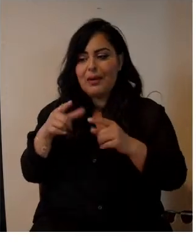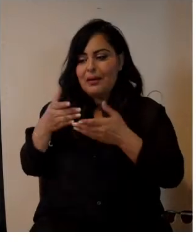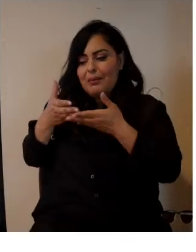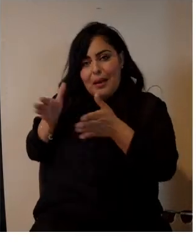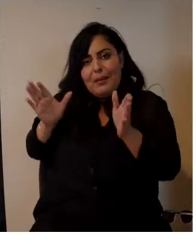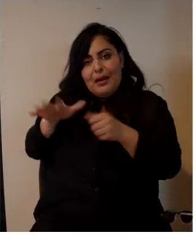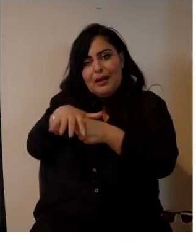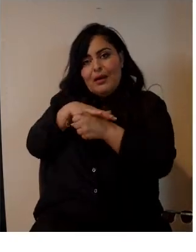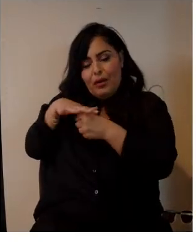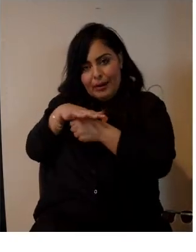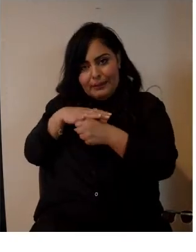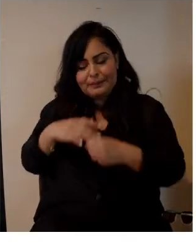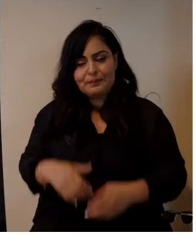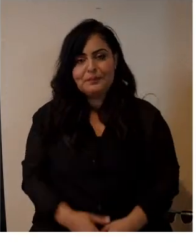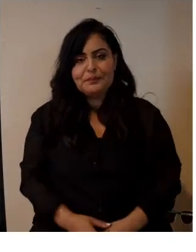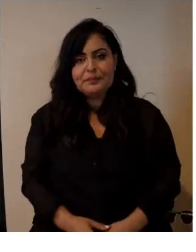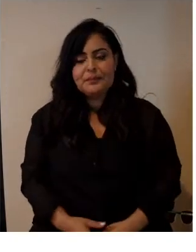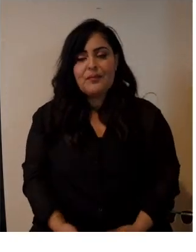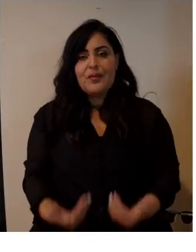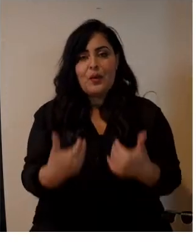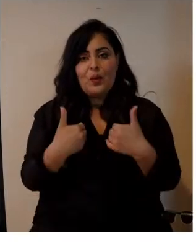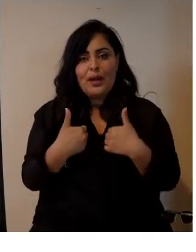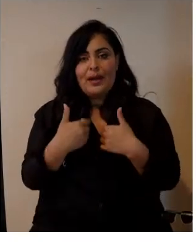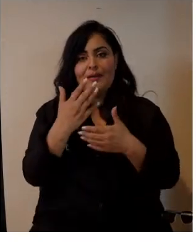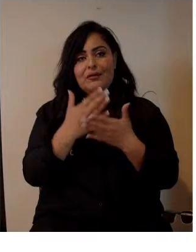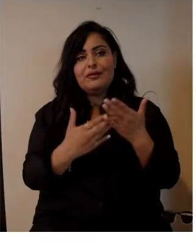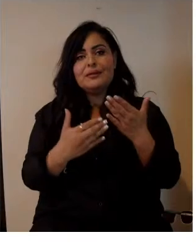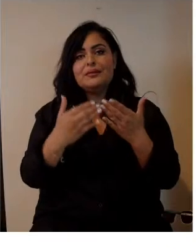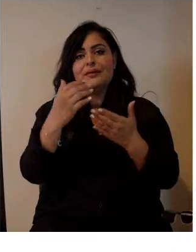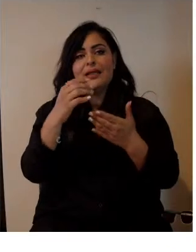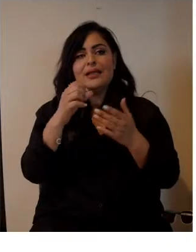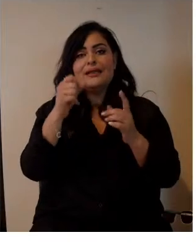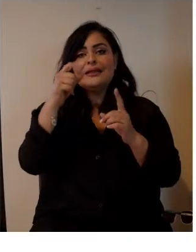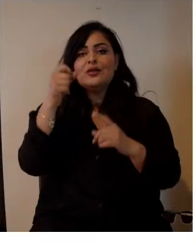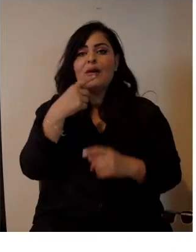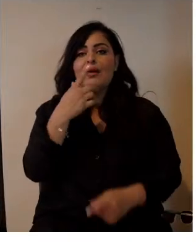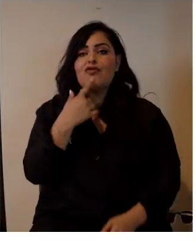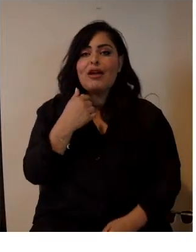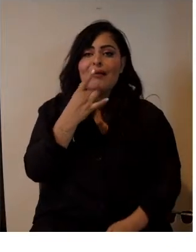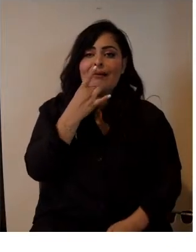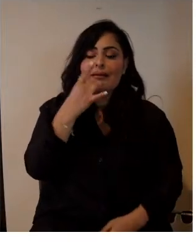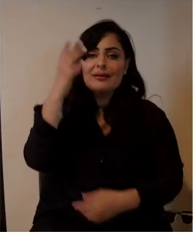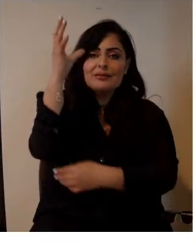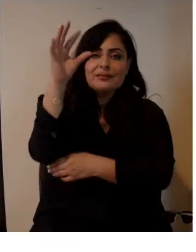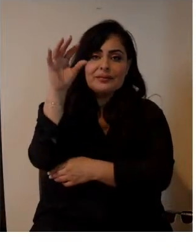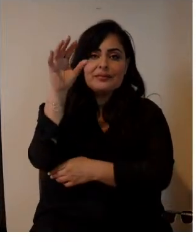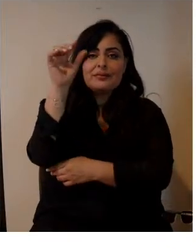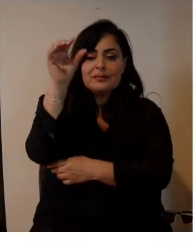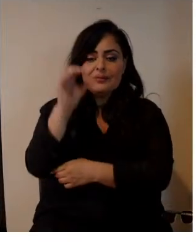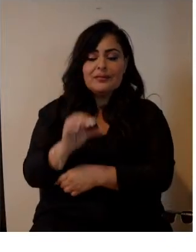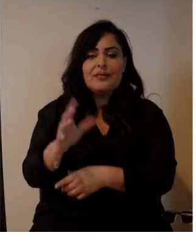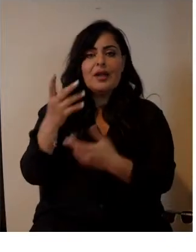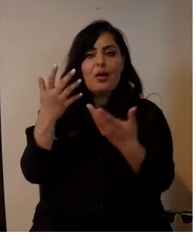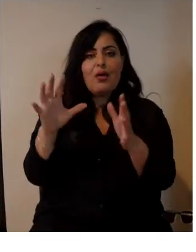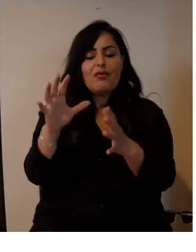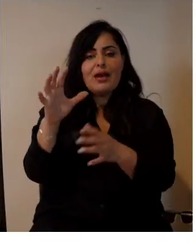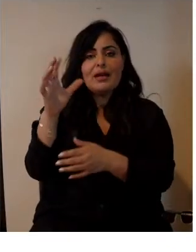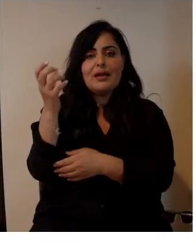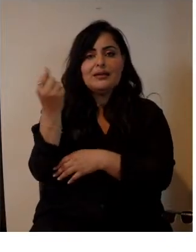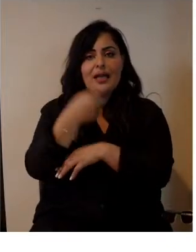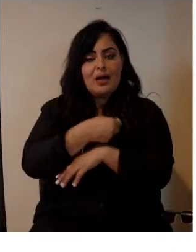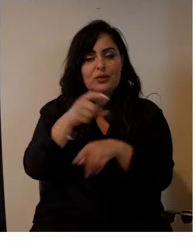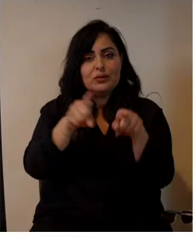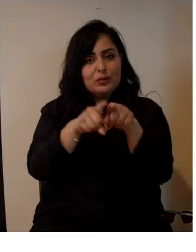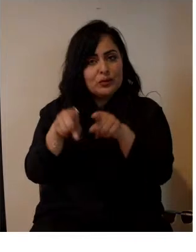that. We have signals down, and there's too many to note to cite, but there are signals down